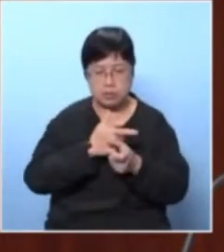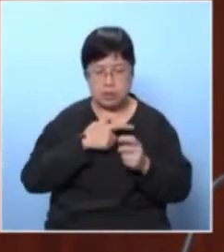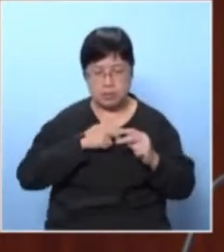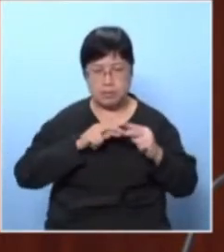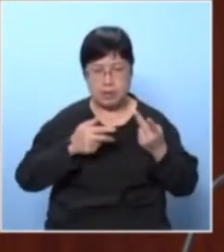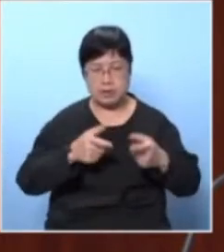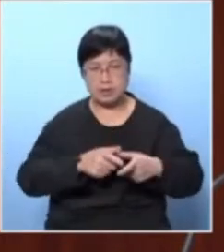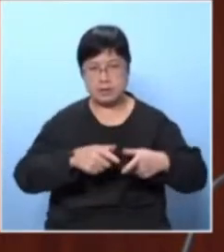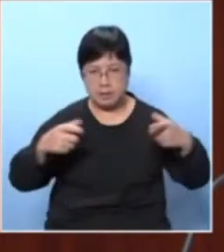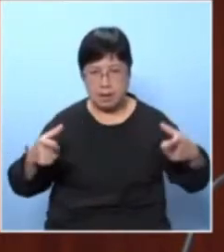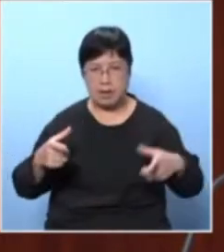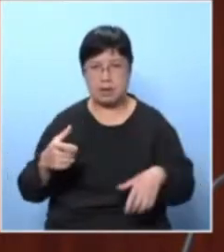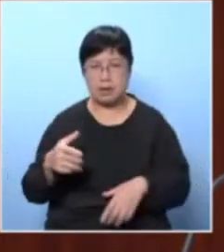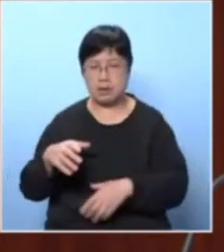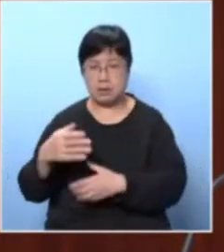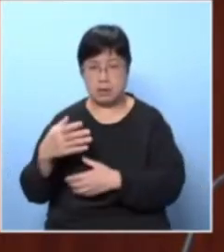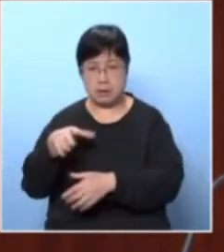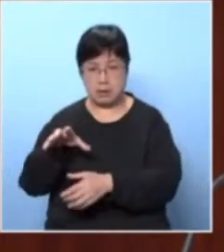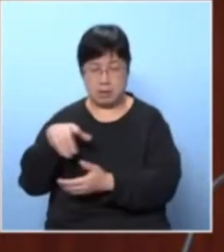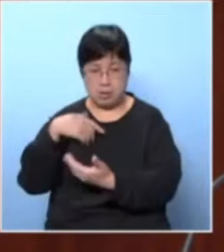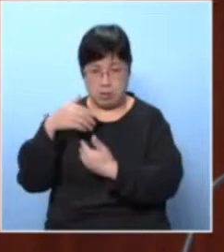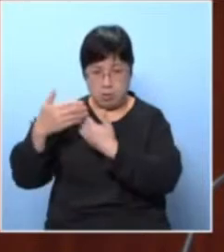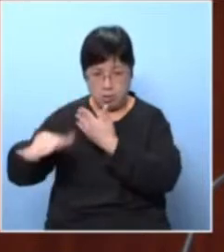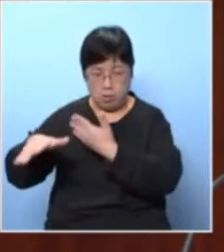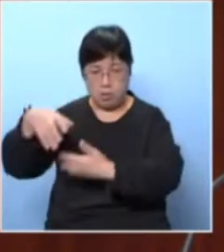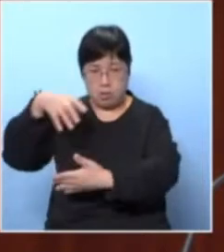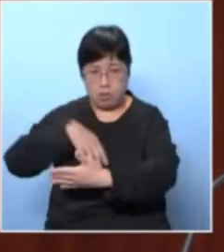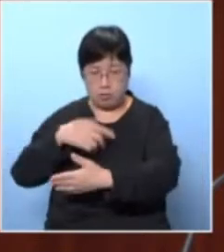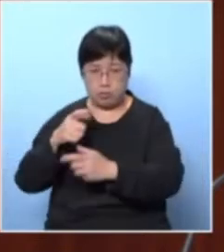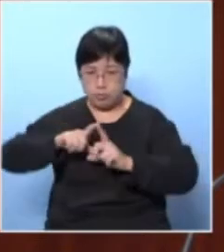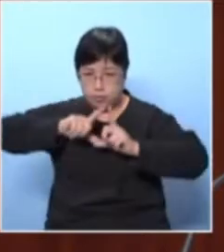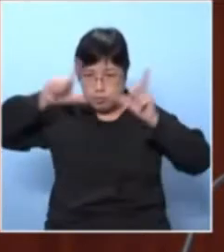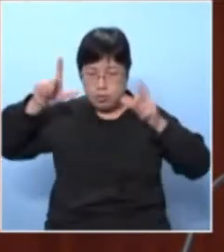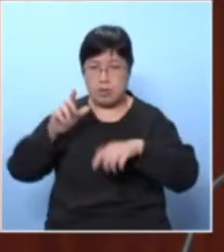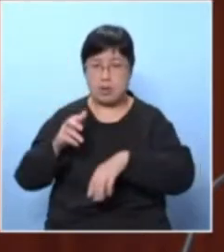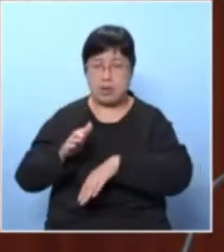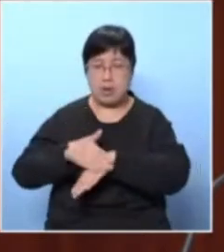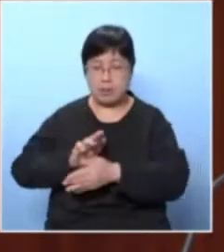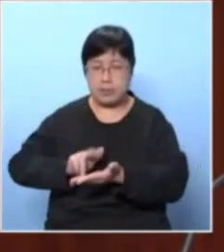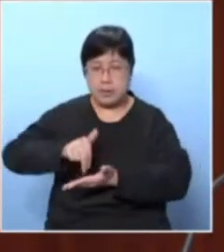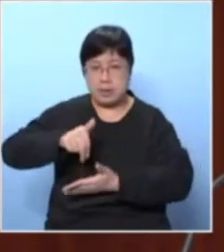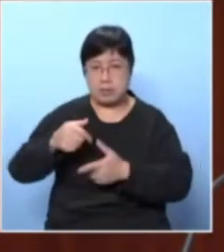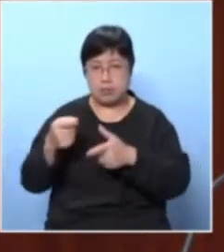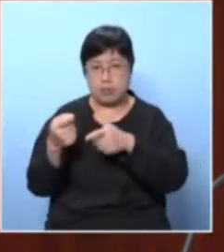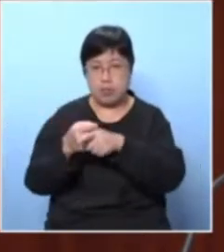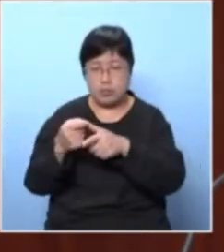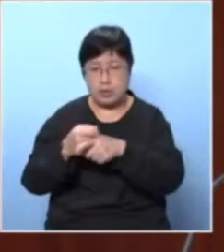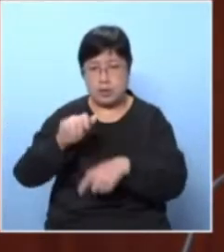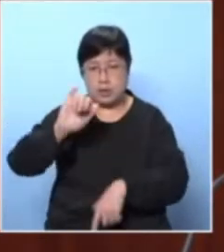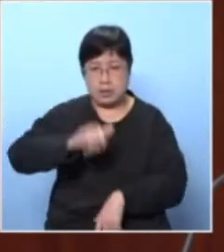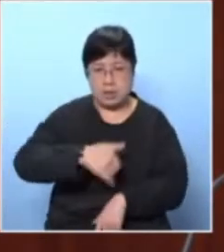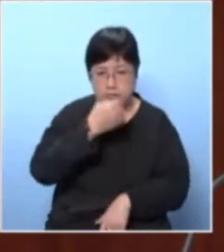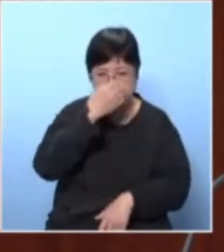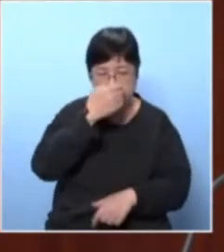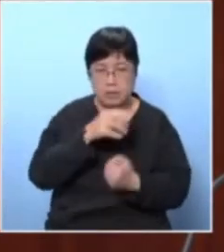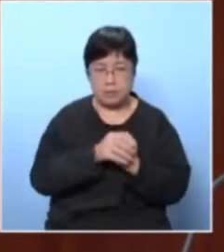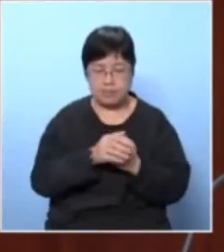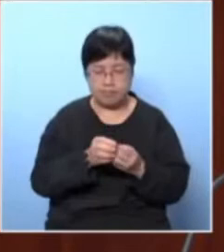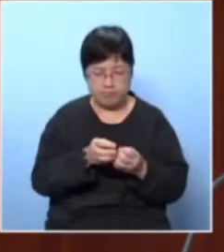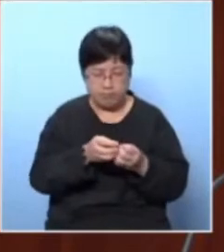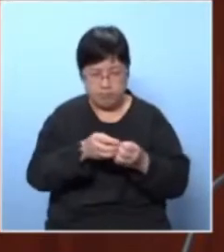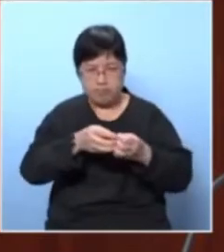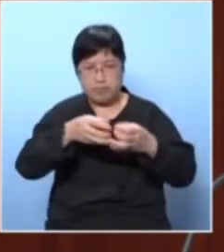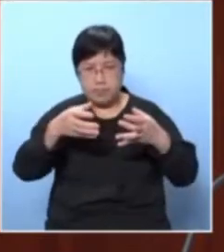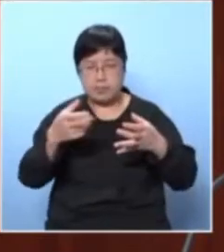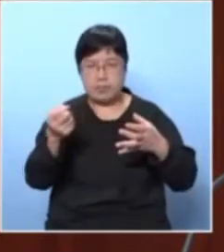transfer and expand marketing services. We will also attract more renowned mainland and overseas startup services agencies to set up